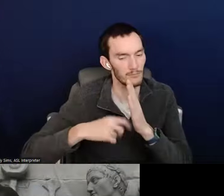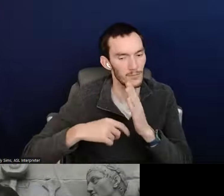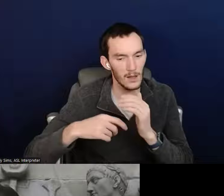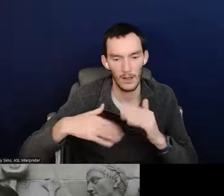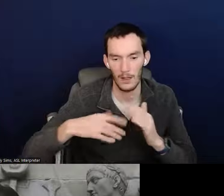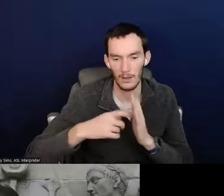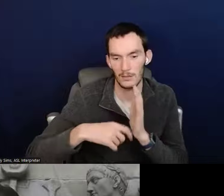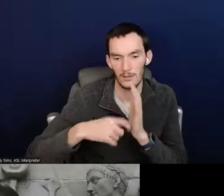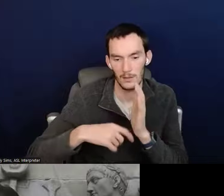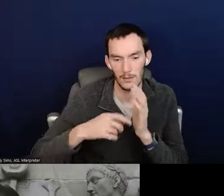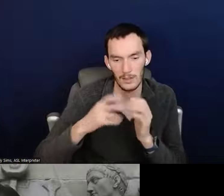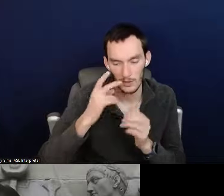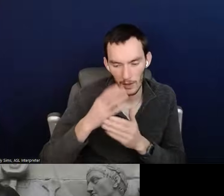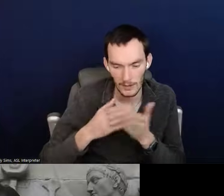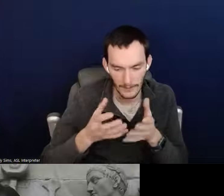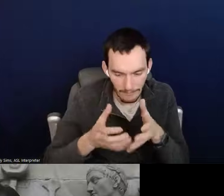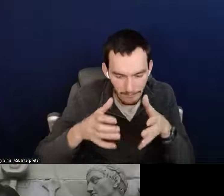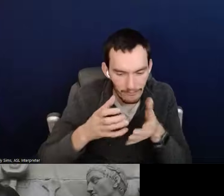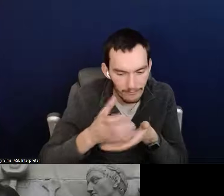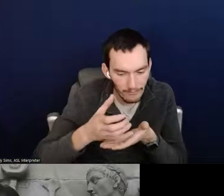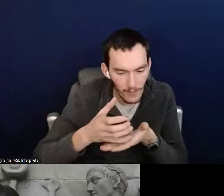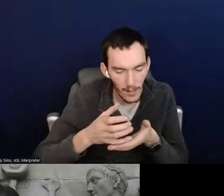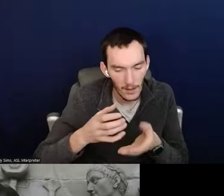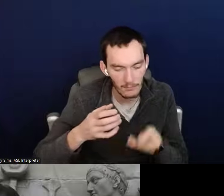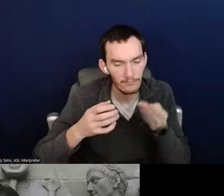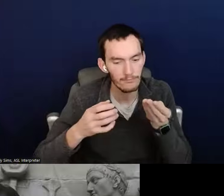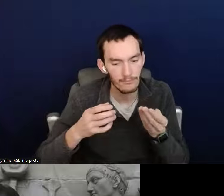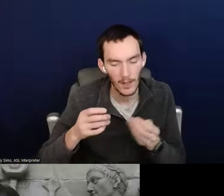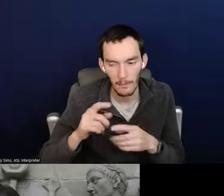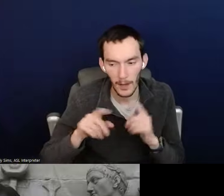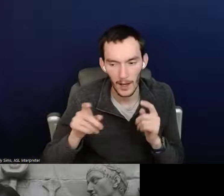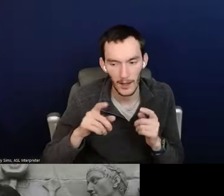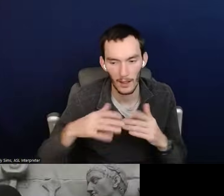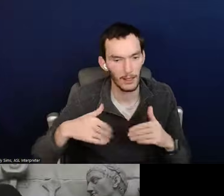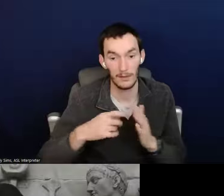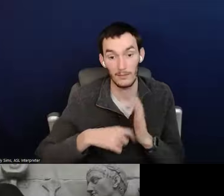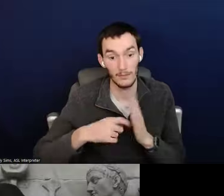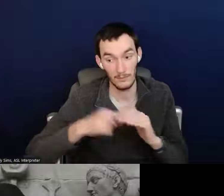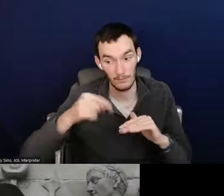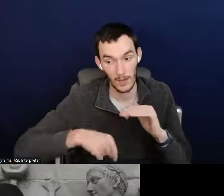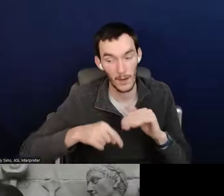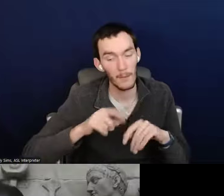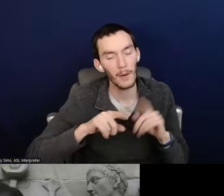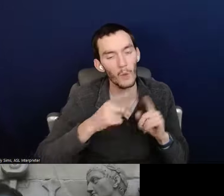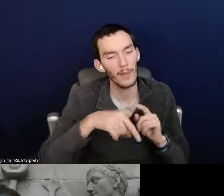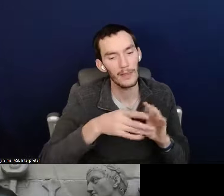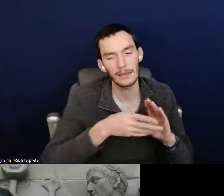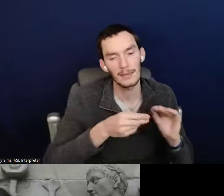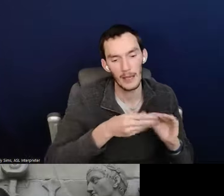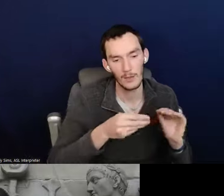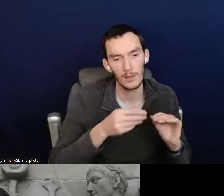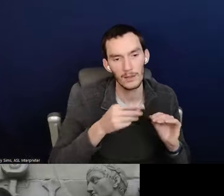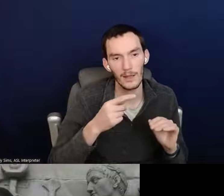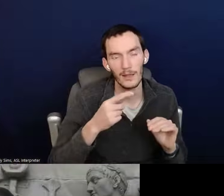some ceramics that he picked up, and he realized it was from the Kushan period. So what they said though was that they were